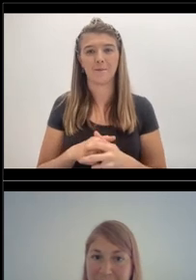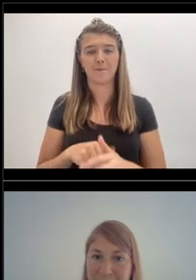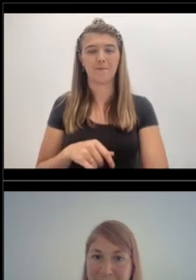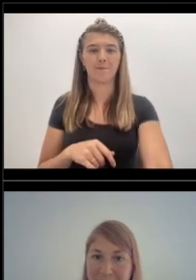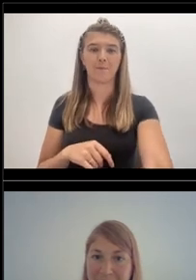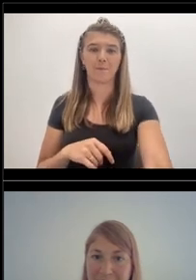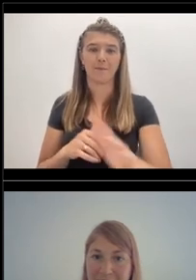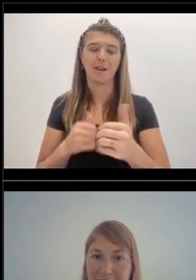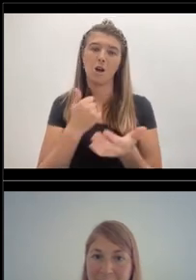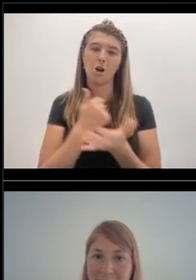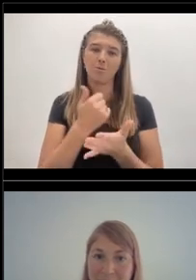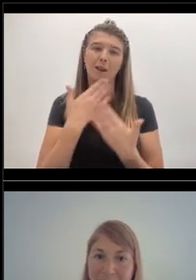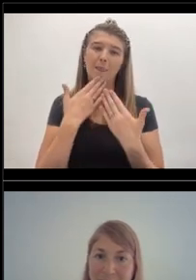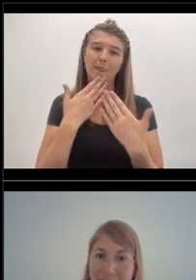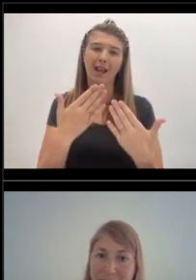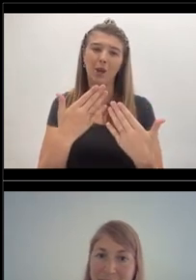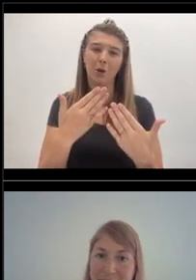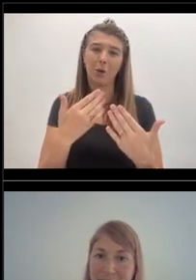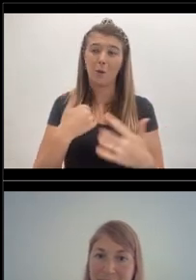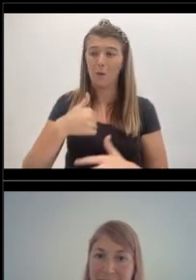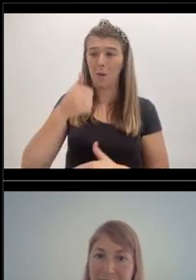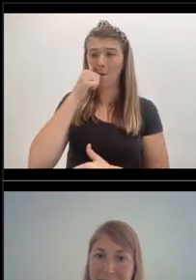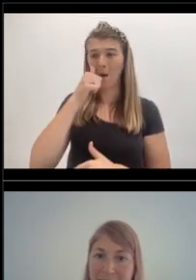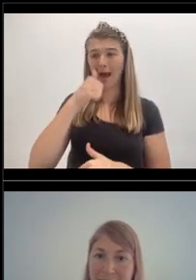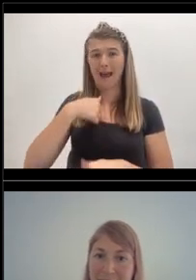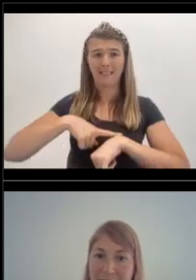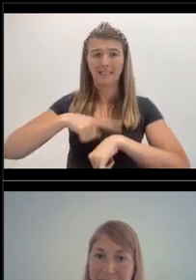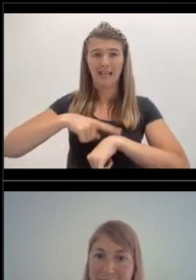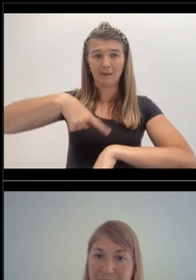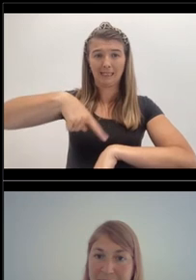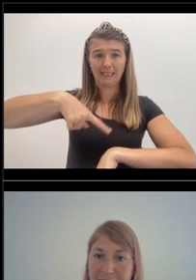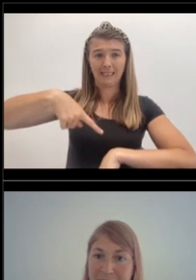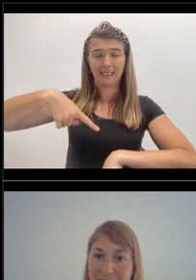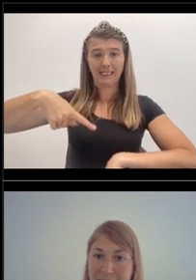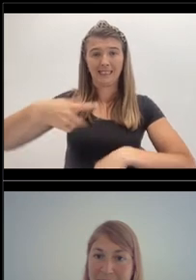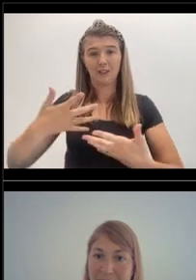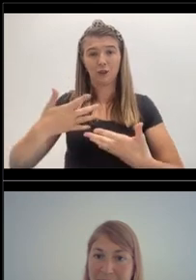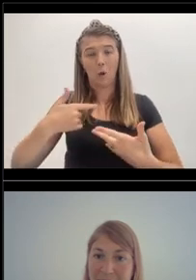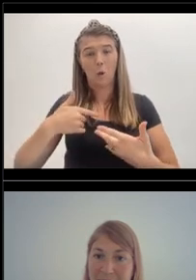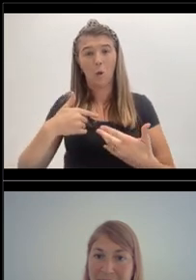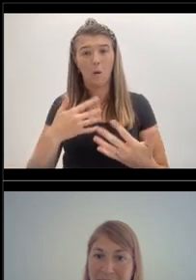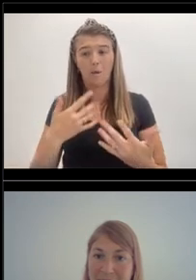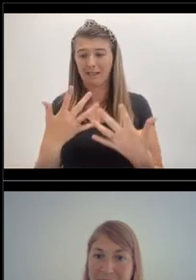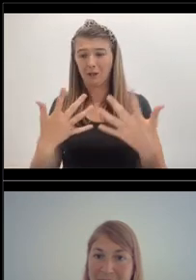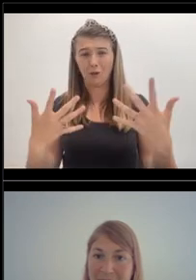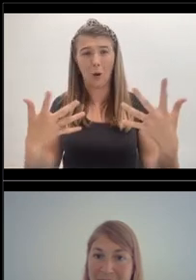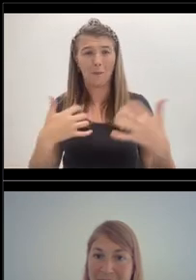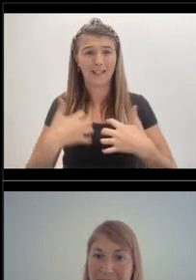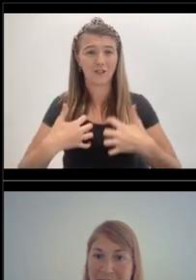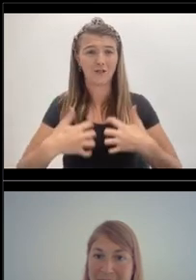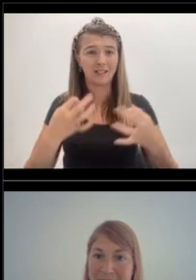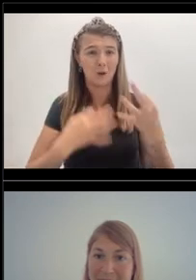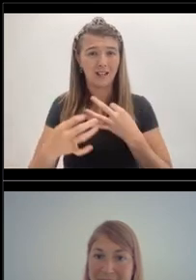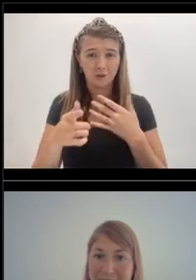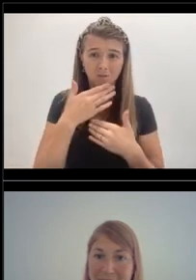Brilliant, thank you. Just to say, I'm aware we've passed the scheduled end of this webinar. There's just so many interesting questions. I hope you don't